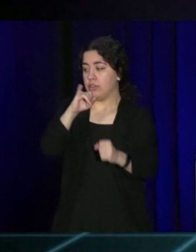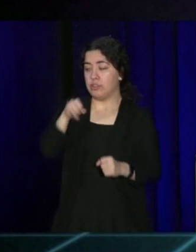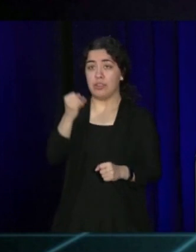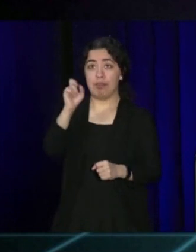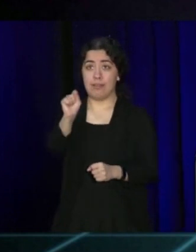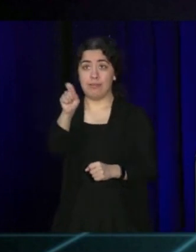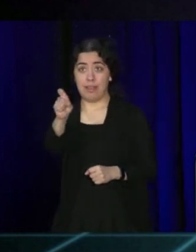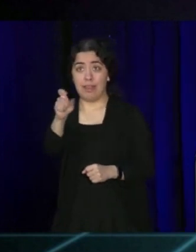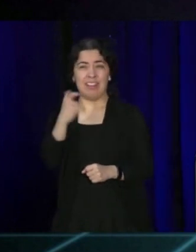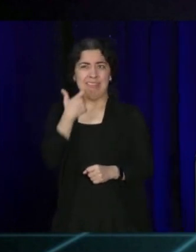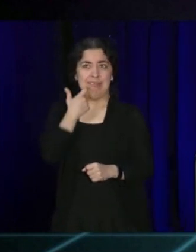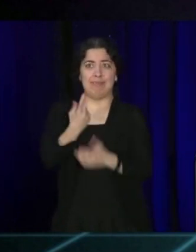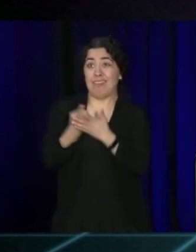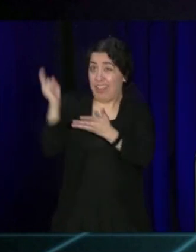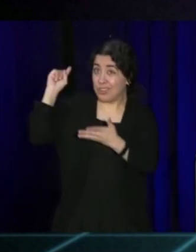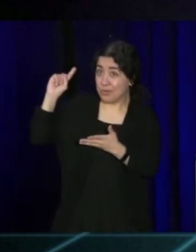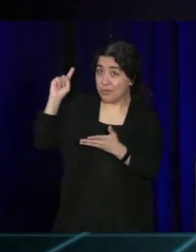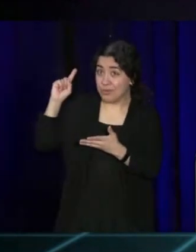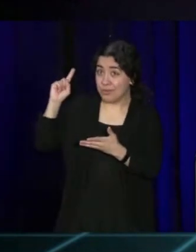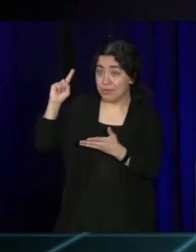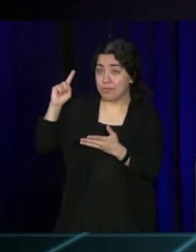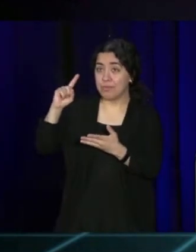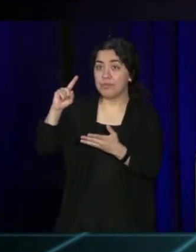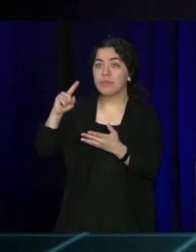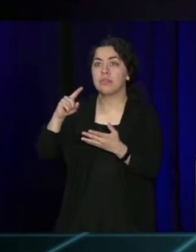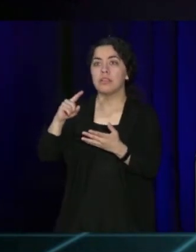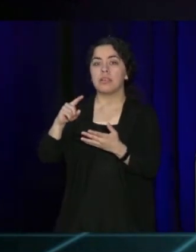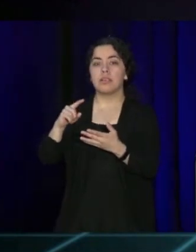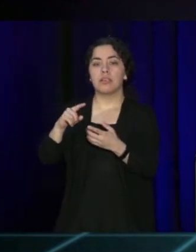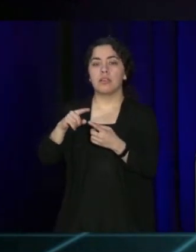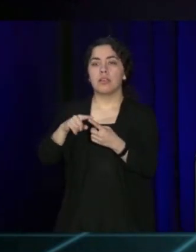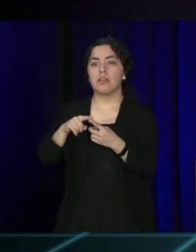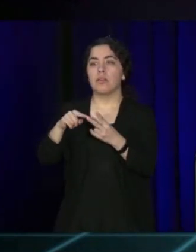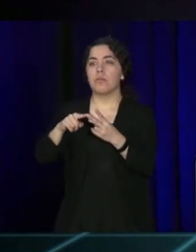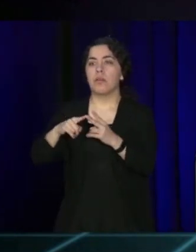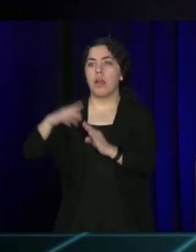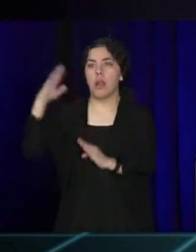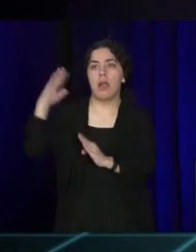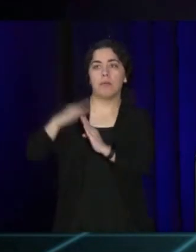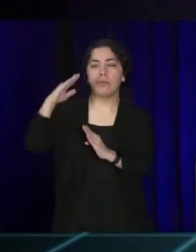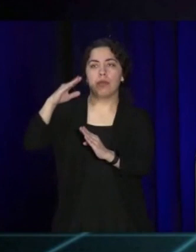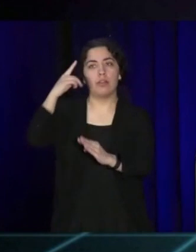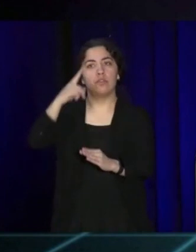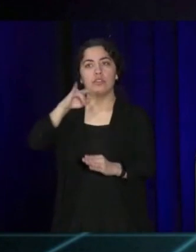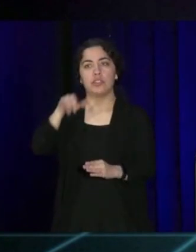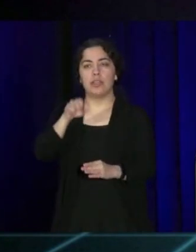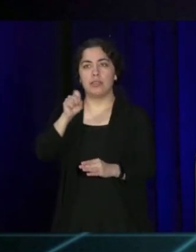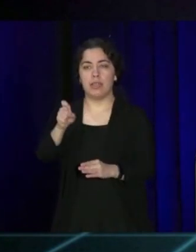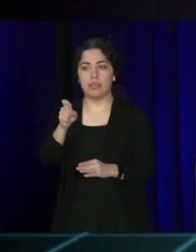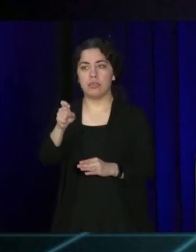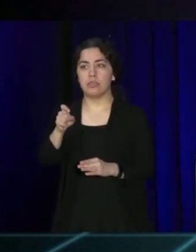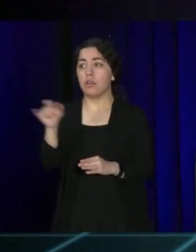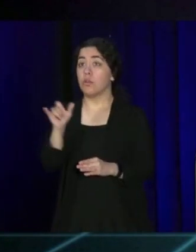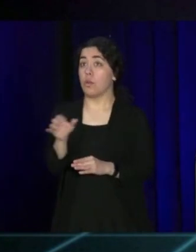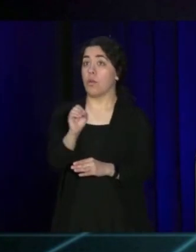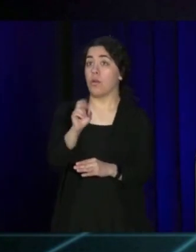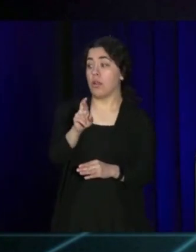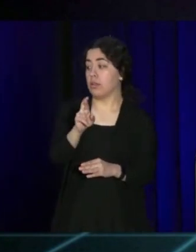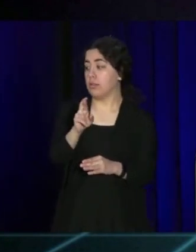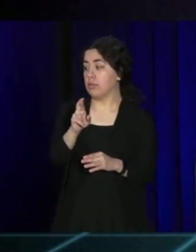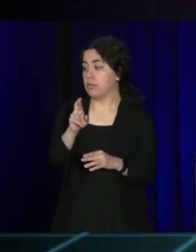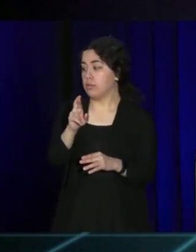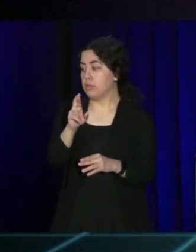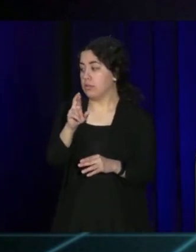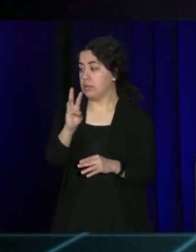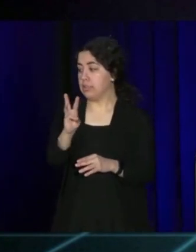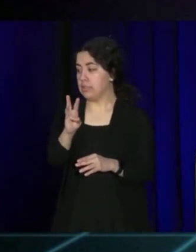week, and that intends to optimize the JSX runtime. And also old RFCs, like the one for suspense